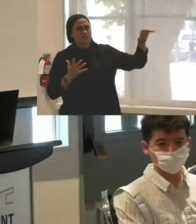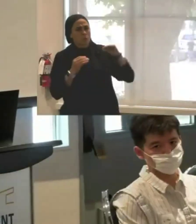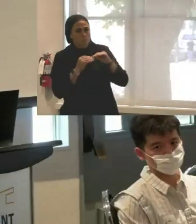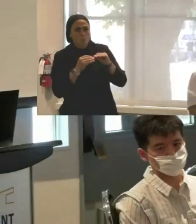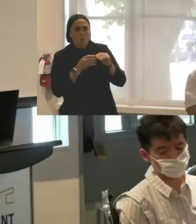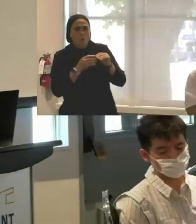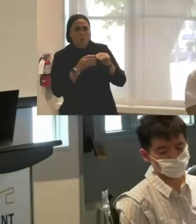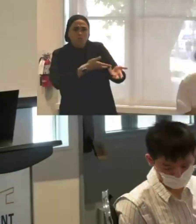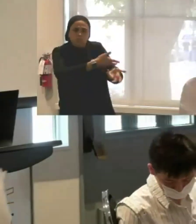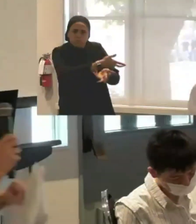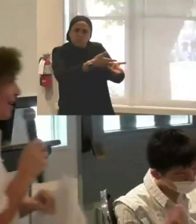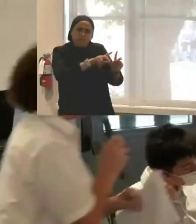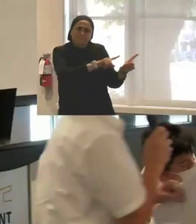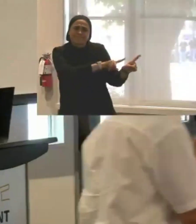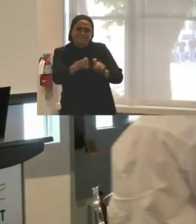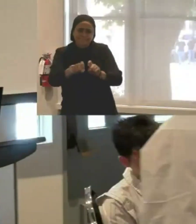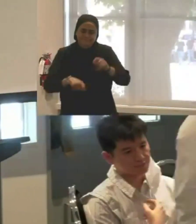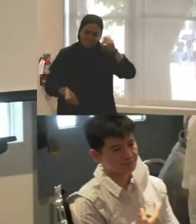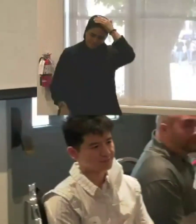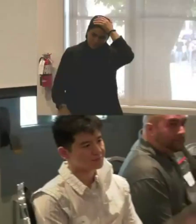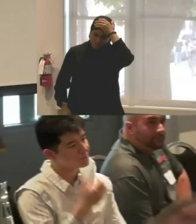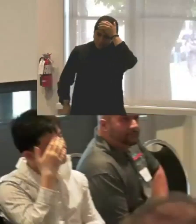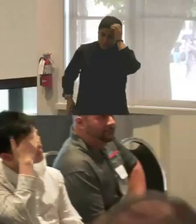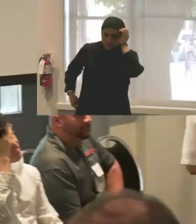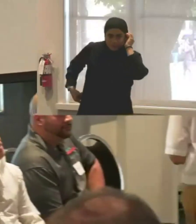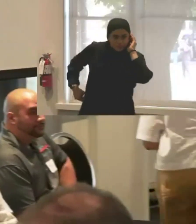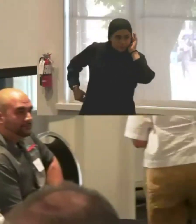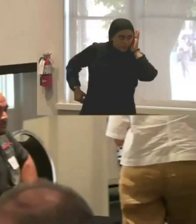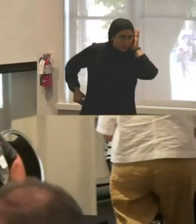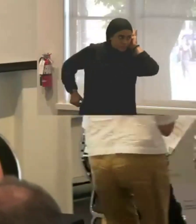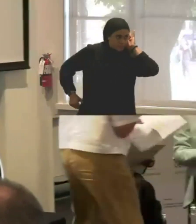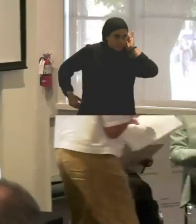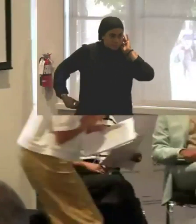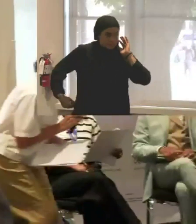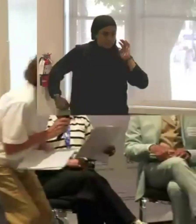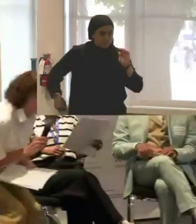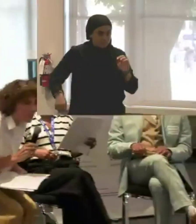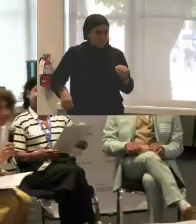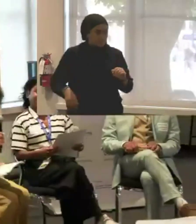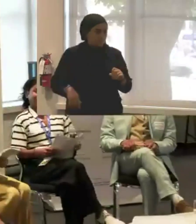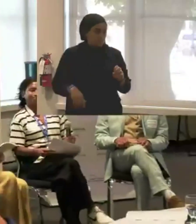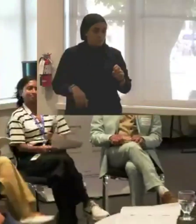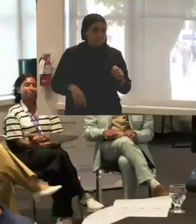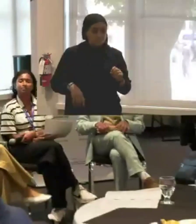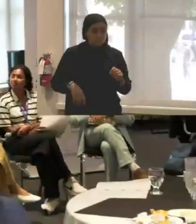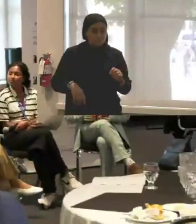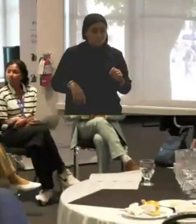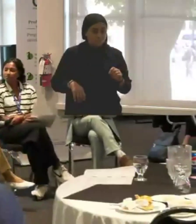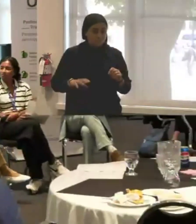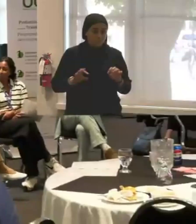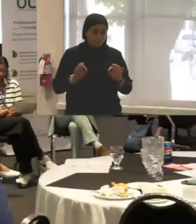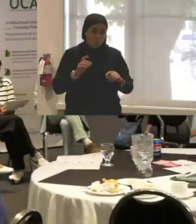more intimate and quiet atmosphere to talk, to have